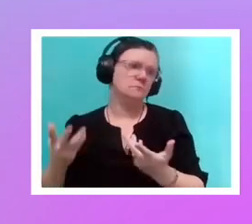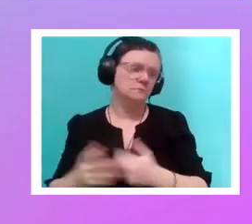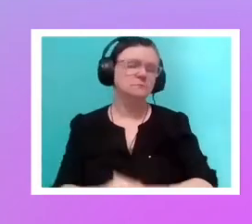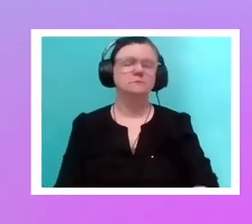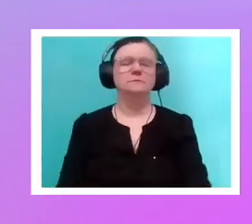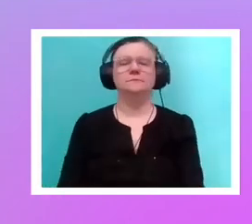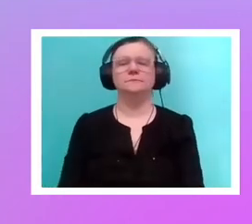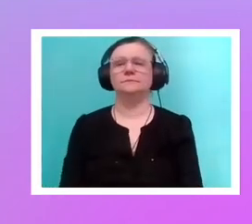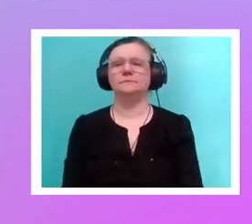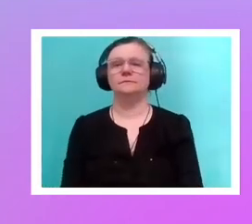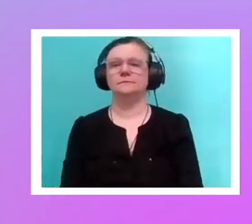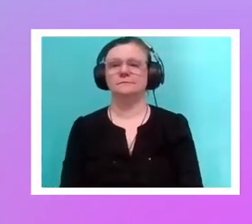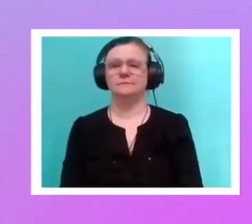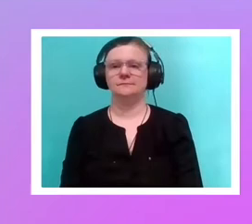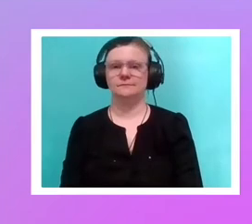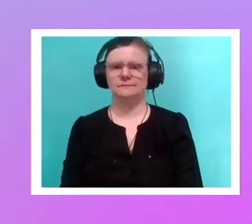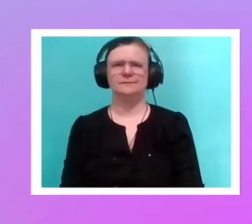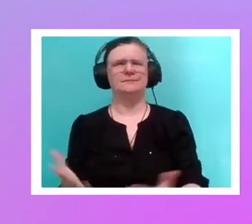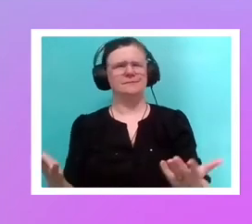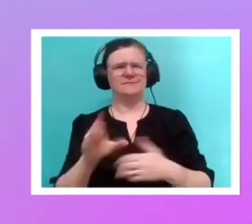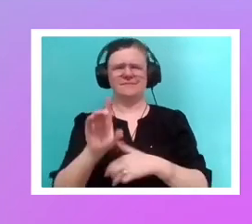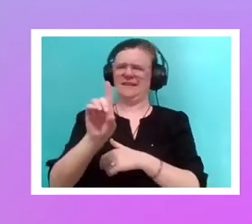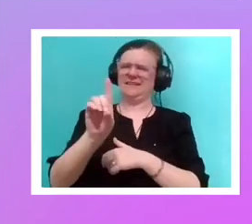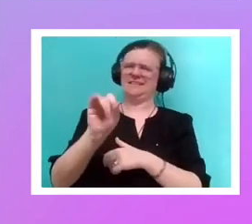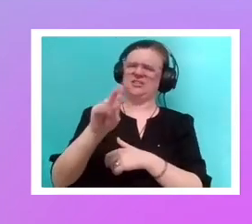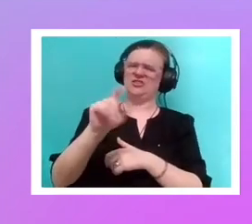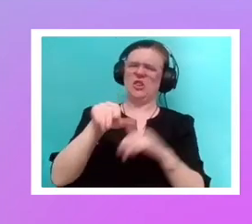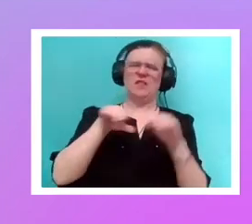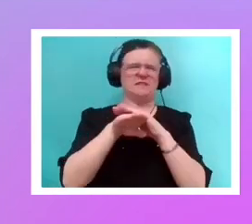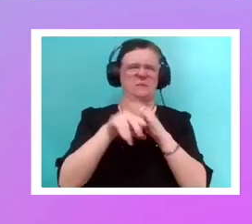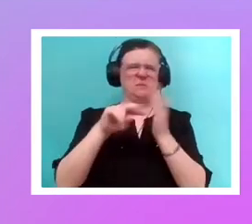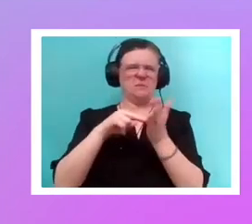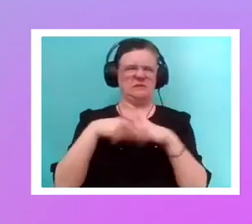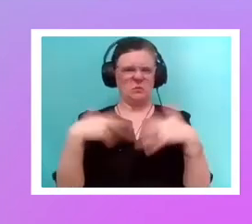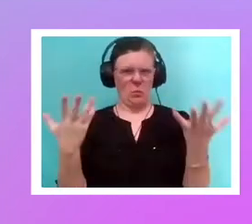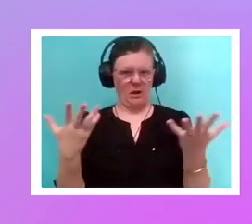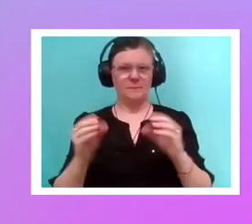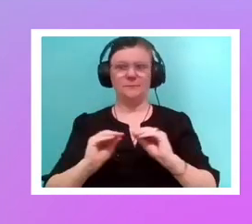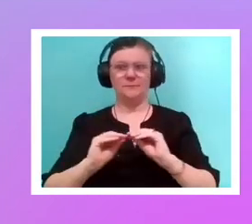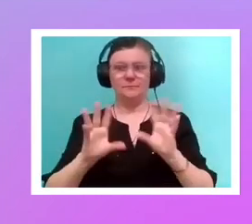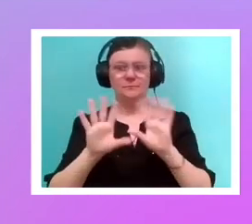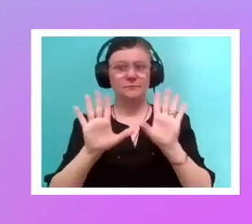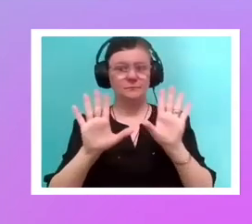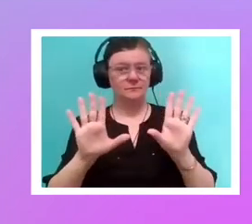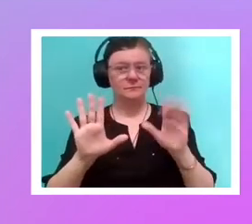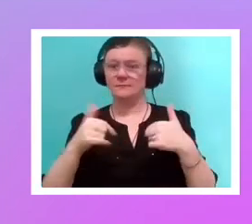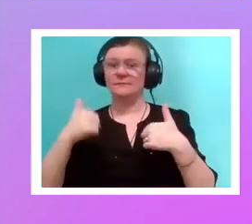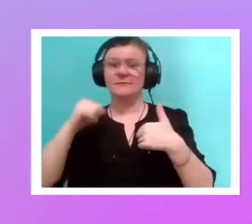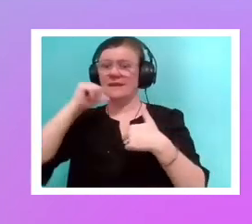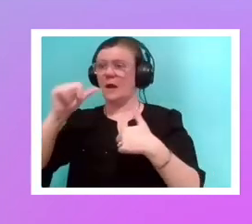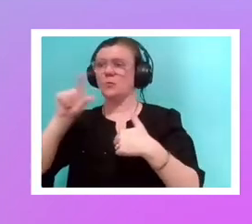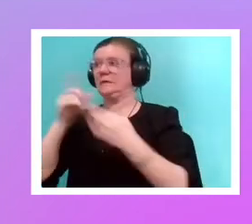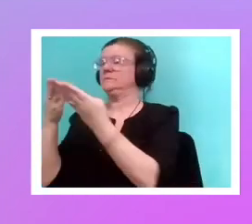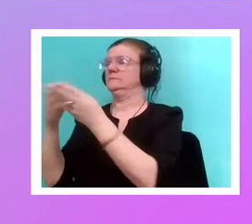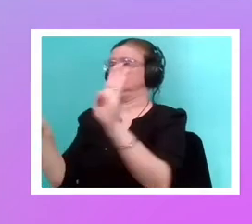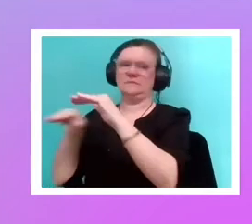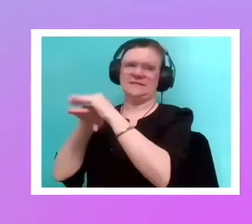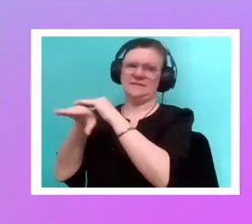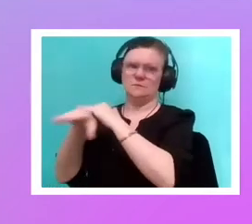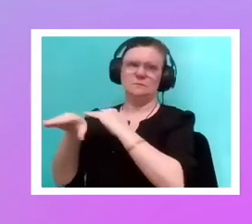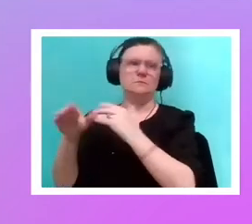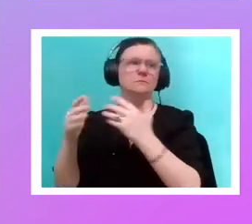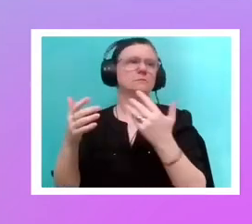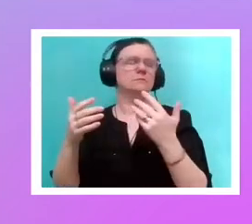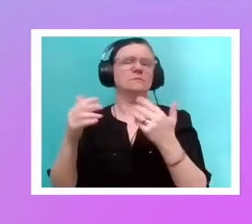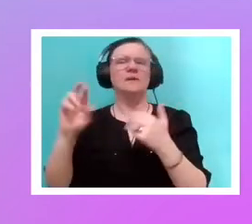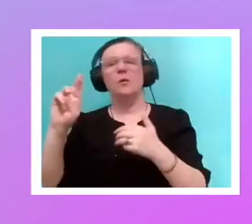charities. First of all, just what is digital accessibility in this context? I just want to clarify, this isn't about accessibility generally, so it doesn't include things